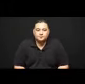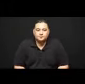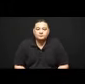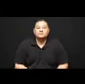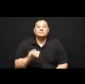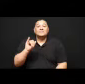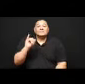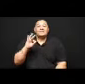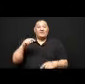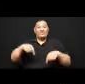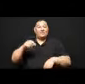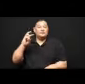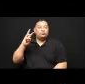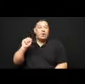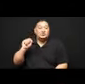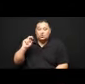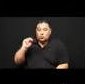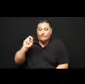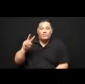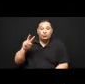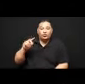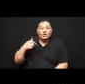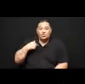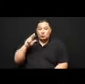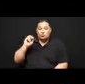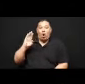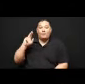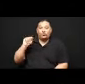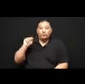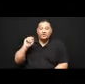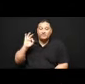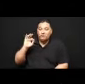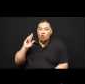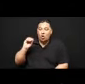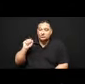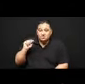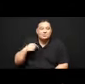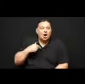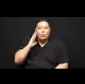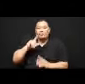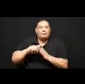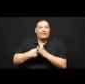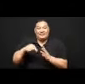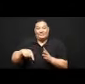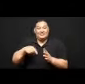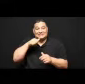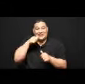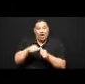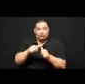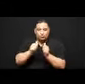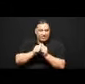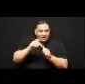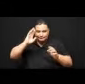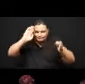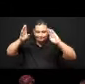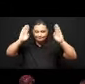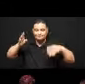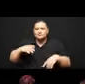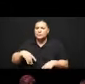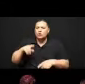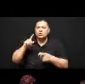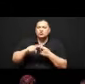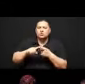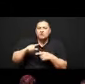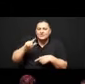If this was November and I was Robert Frost, I would begin this letter with salutations. To the